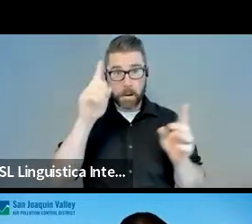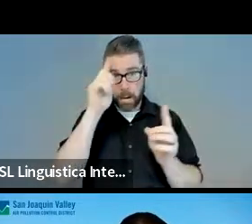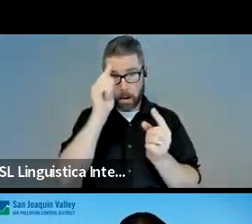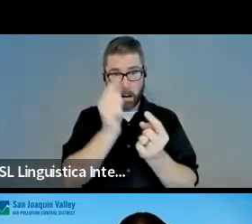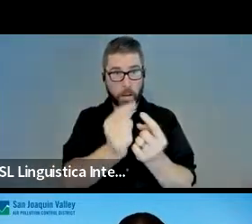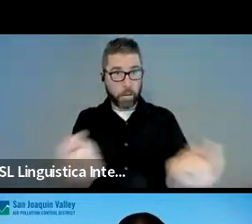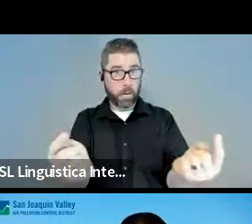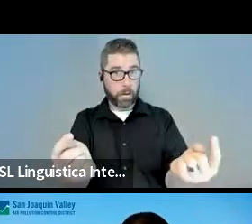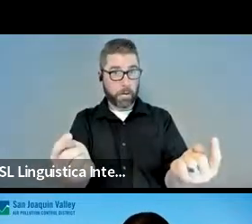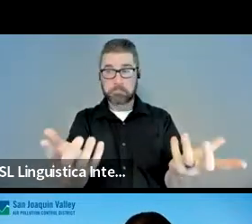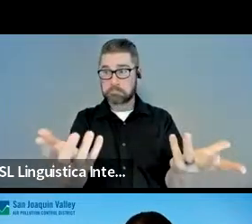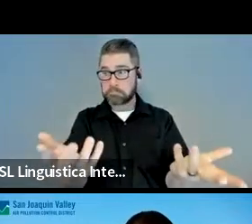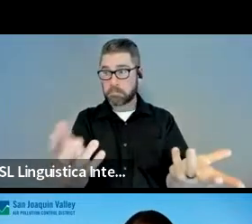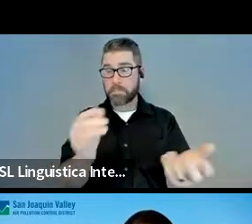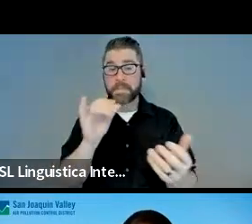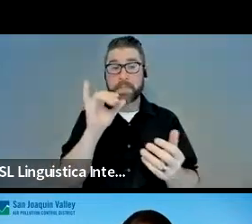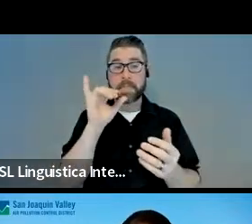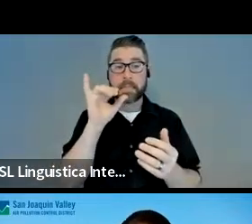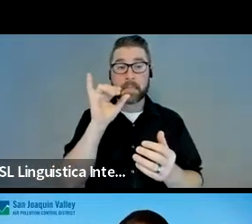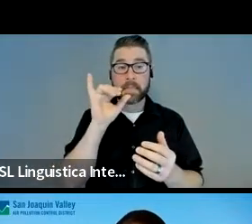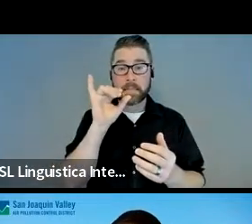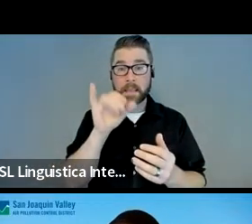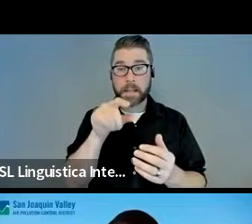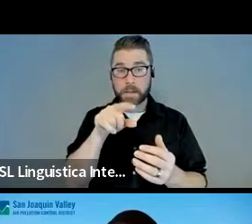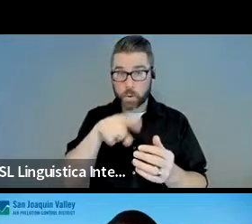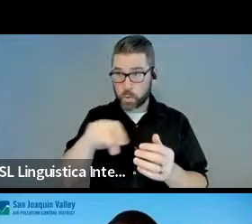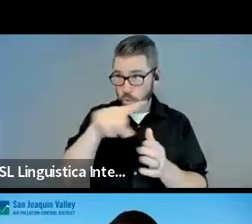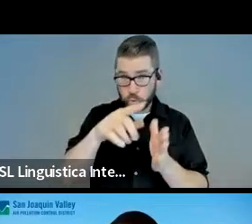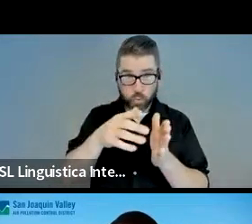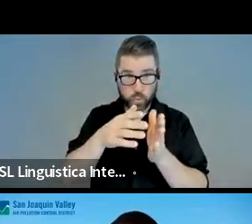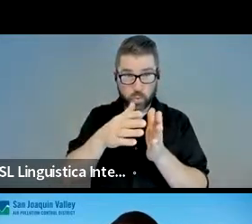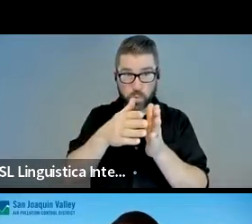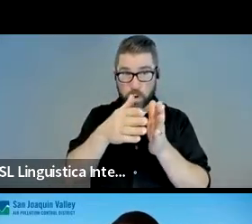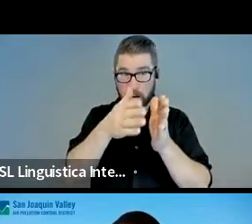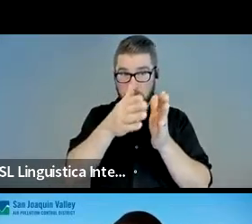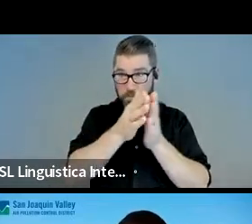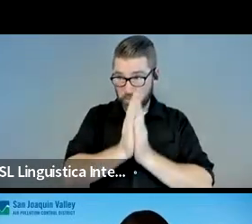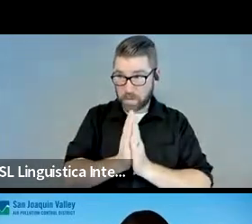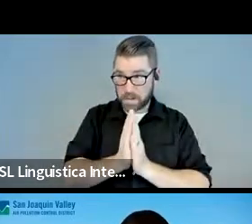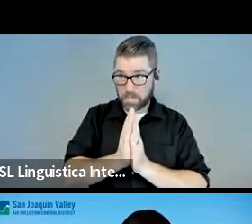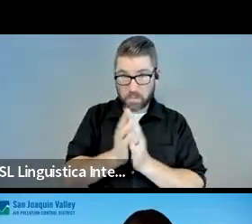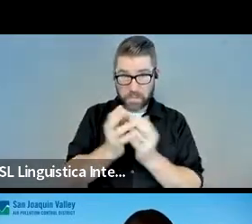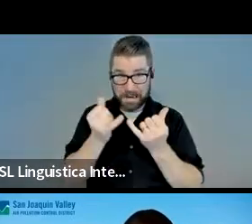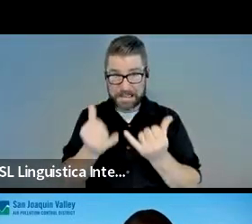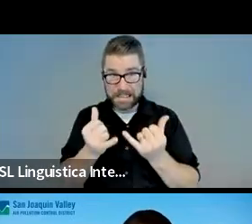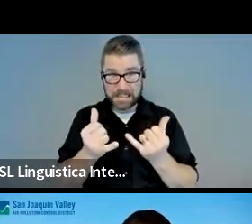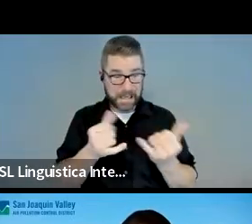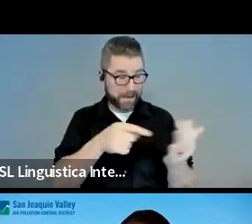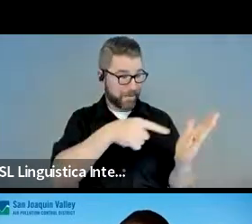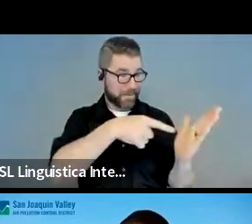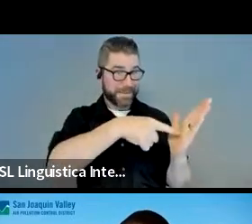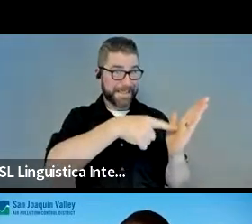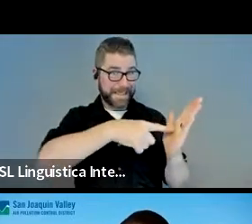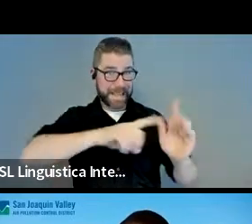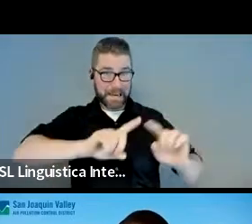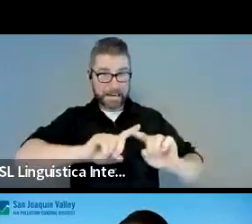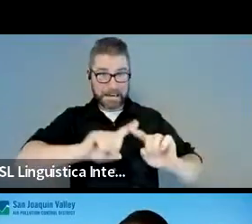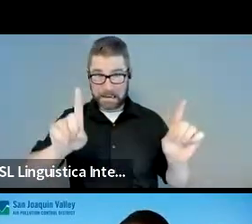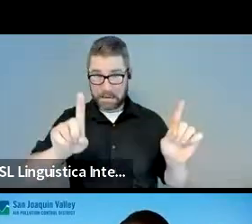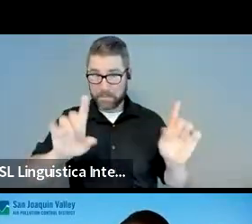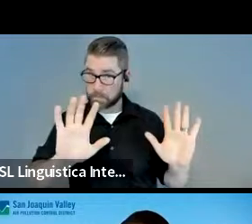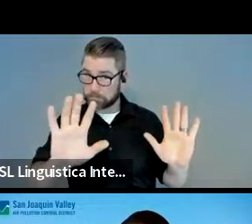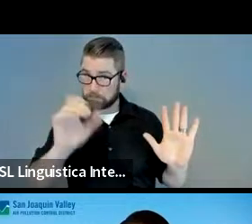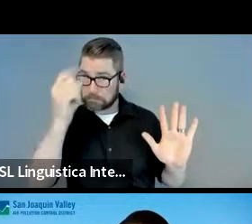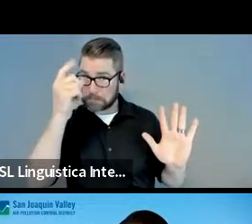to not use that recommended procedure that you all voted on at some point. I'm just here as a reminder, as a messenger for